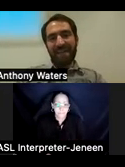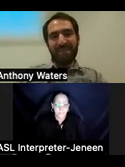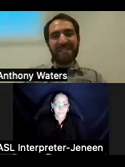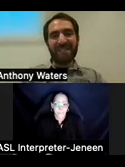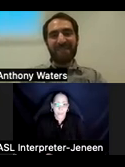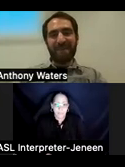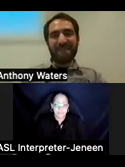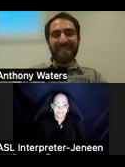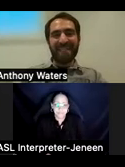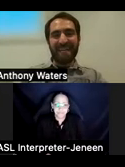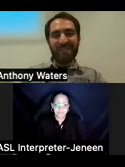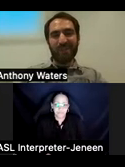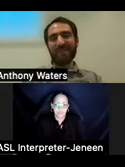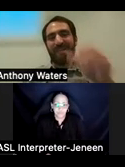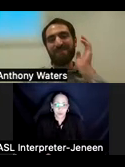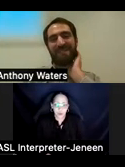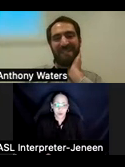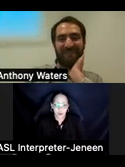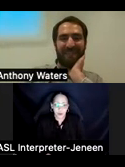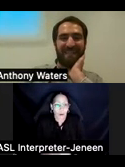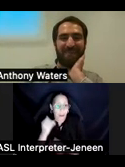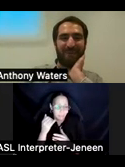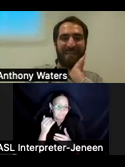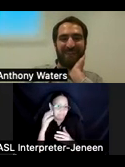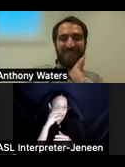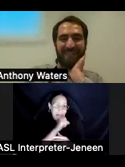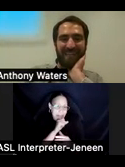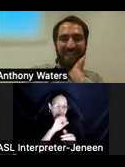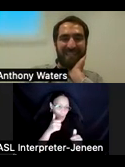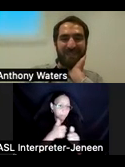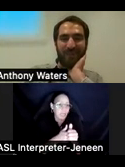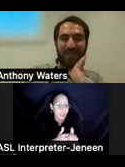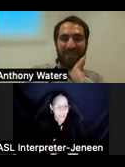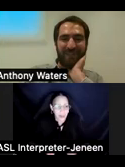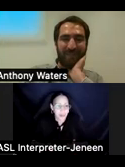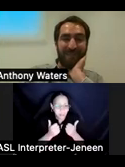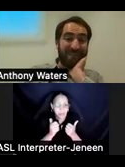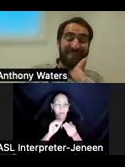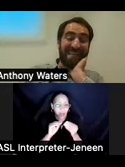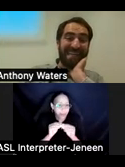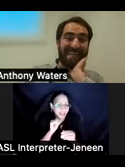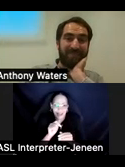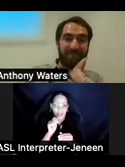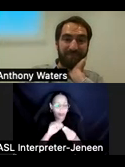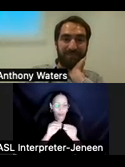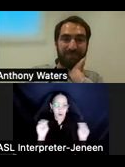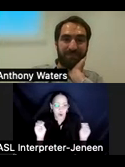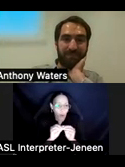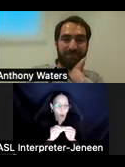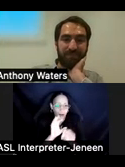And I imagine they've updated the National Suicide Prevention Lifeline number now. That's no longer the number now, it's just 988.